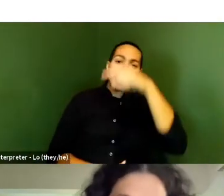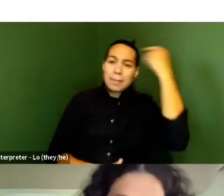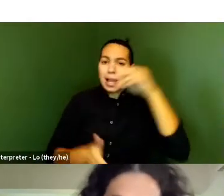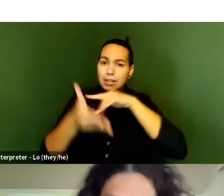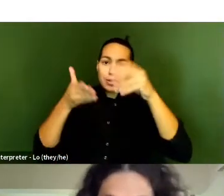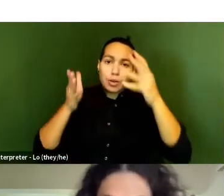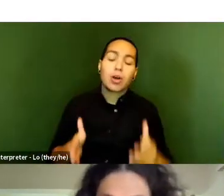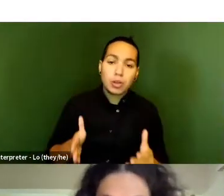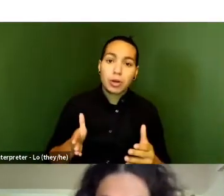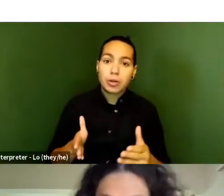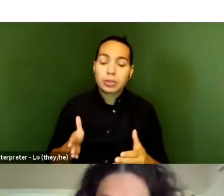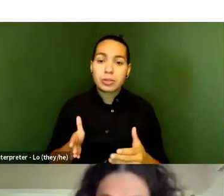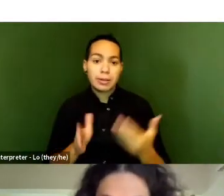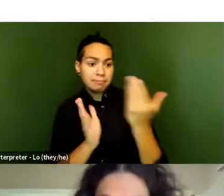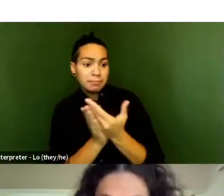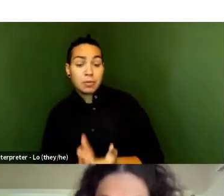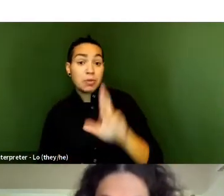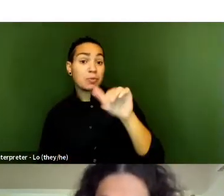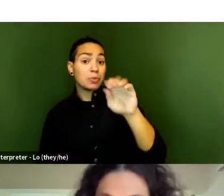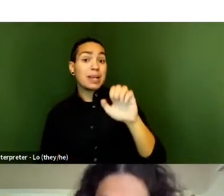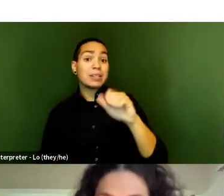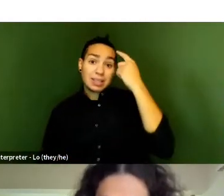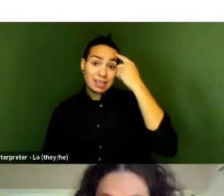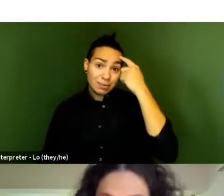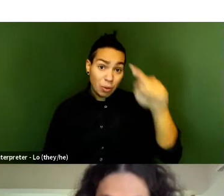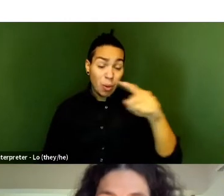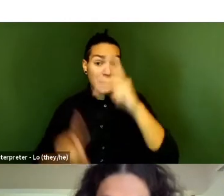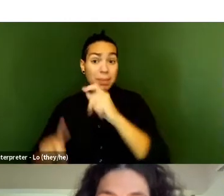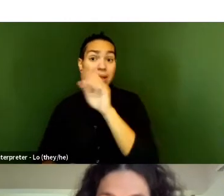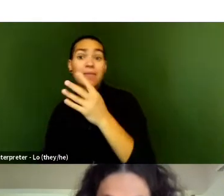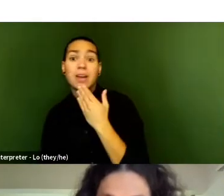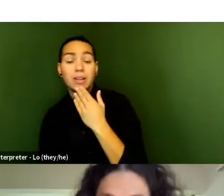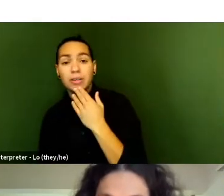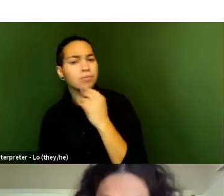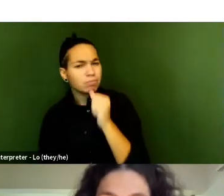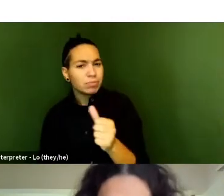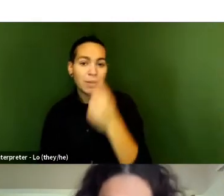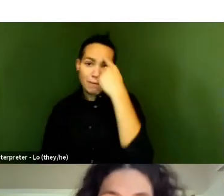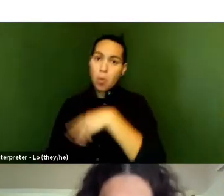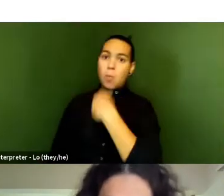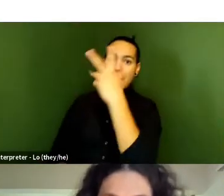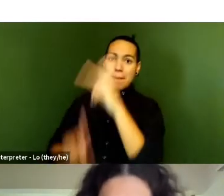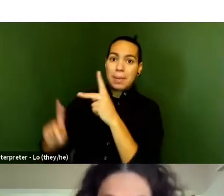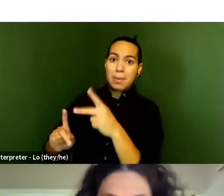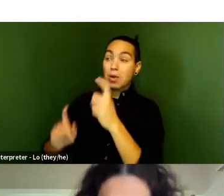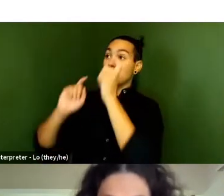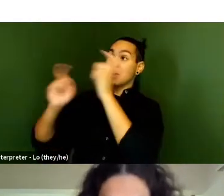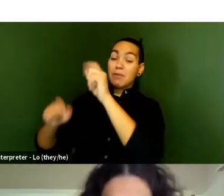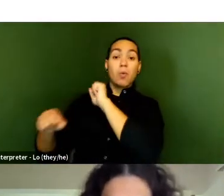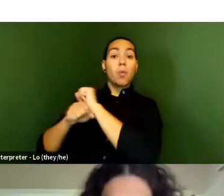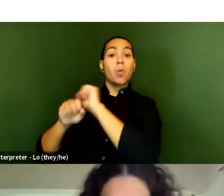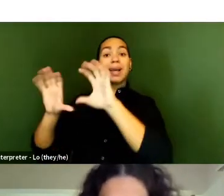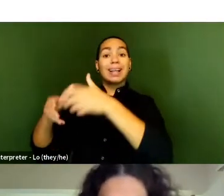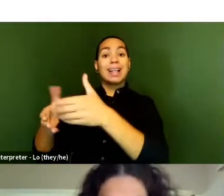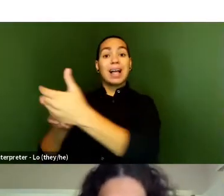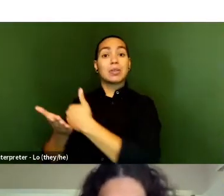actually not for people of color, it's for white people. Because, when you give working class white people the idea that like, you'll always be a little bit